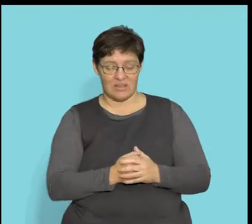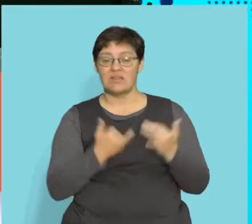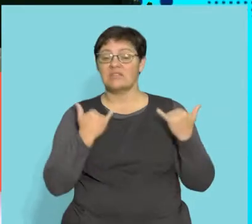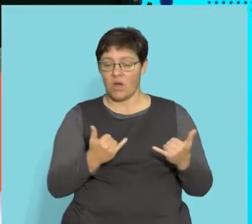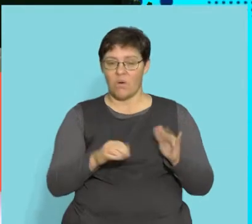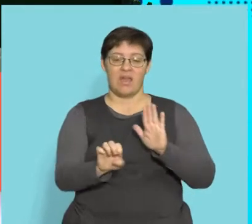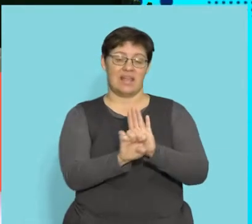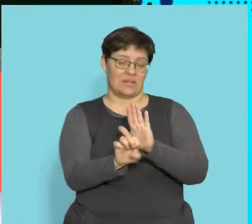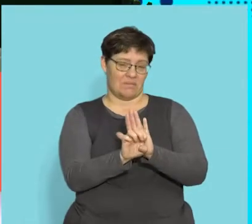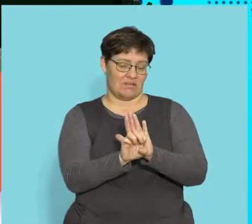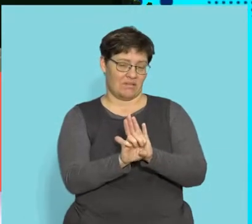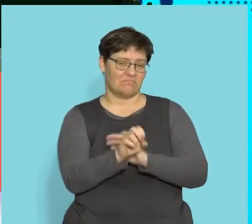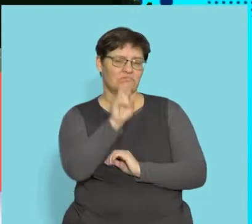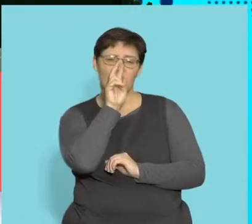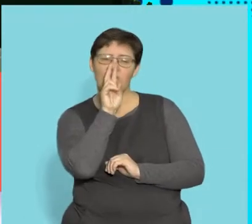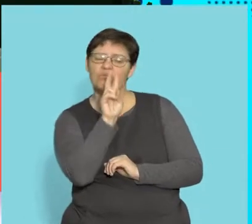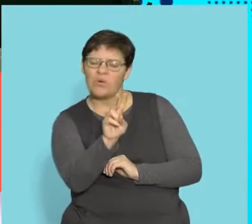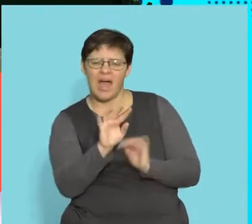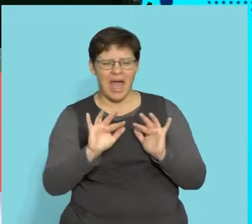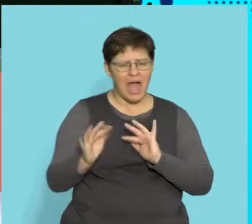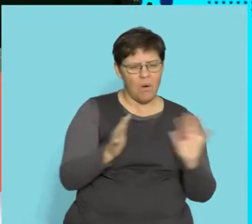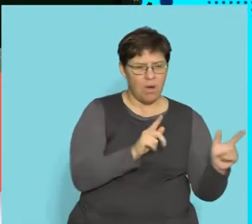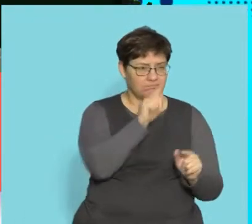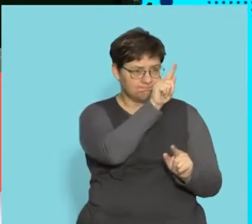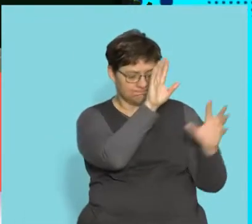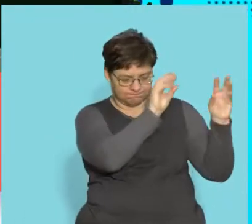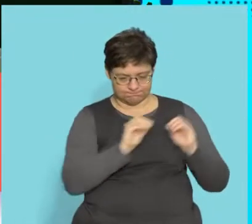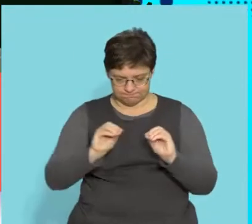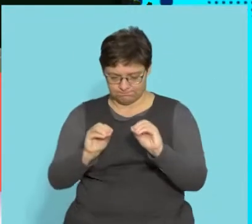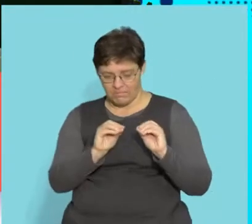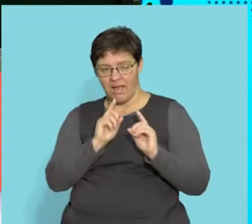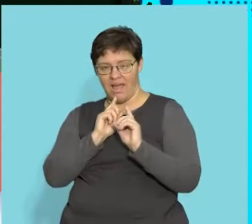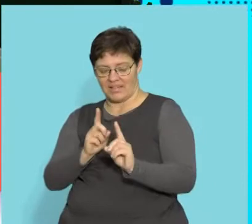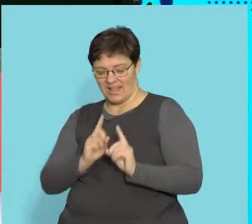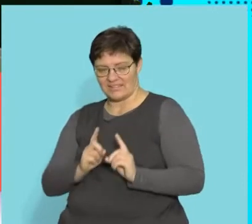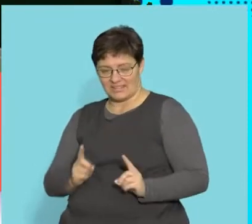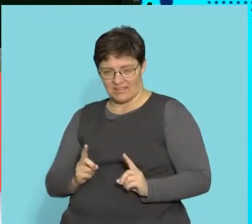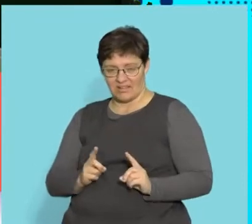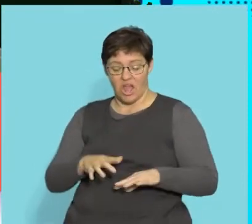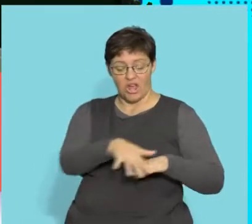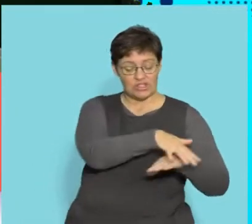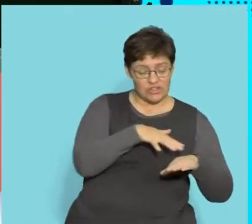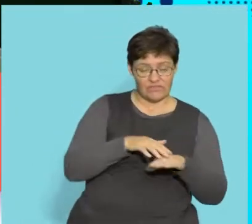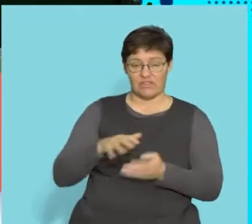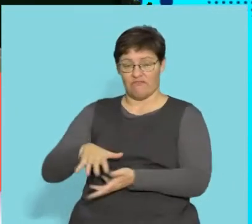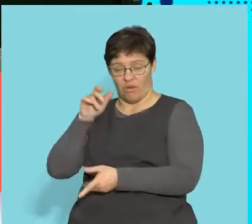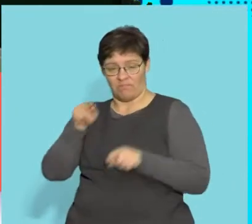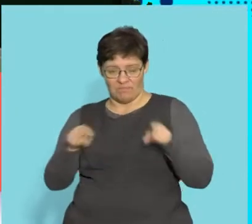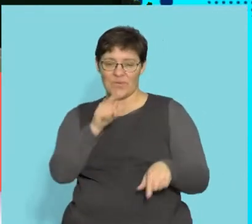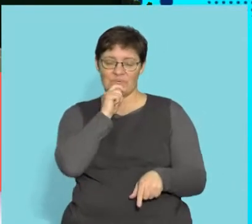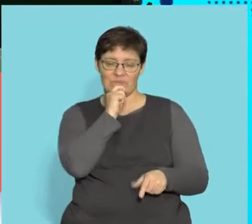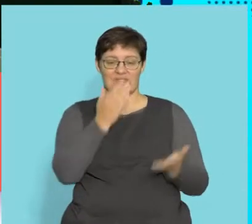me. We're now going to be going into an example to look at how we can actually calculate surface area and